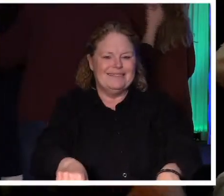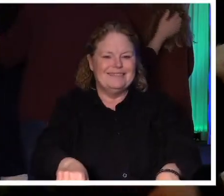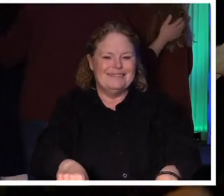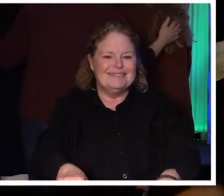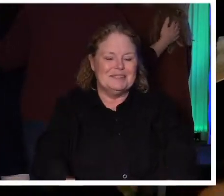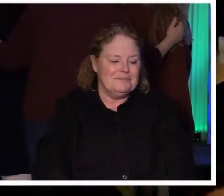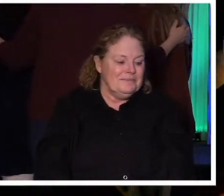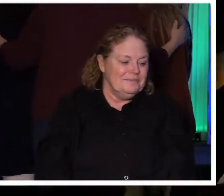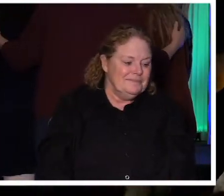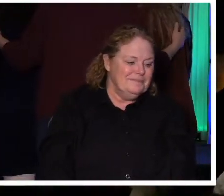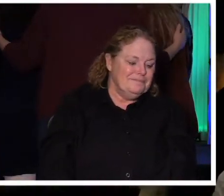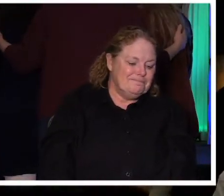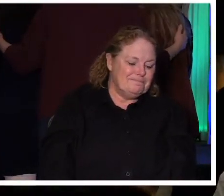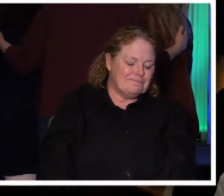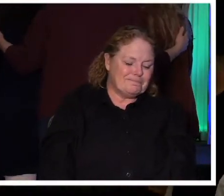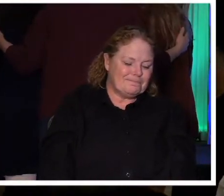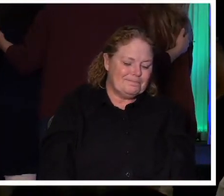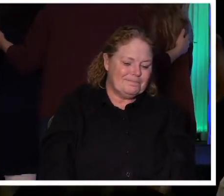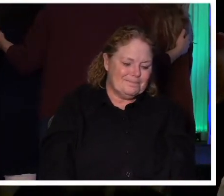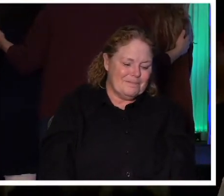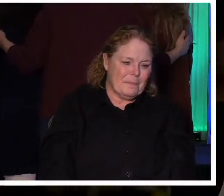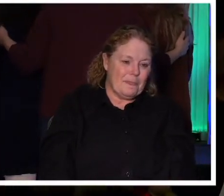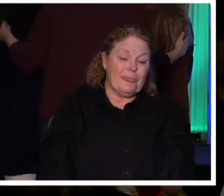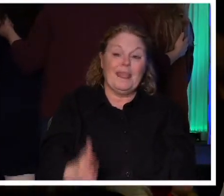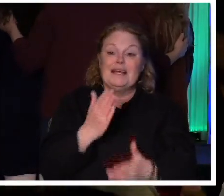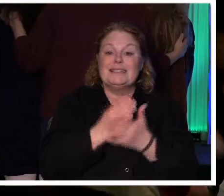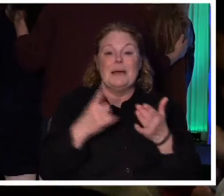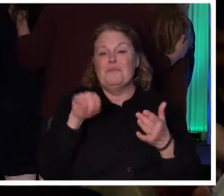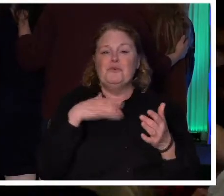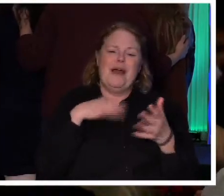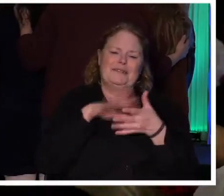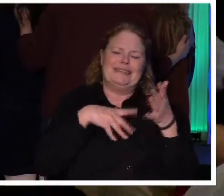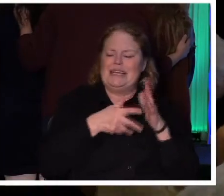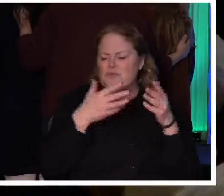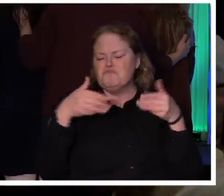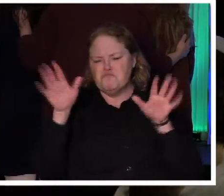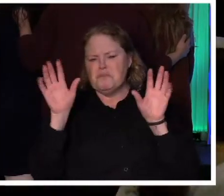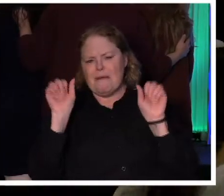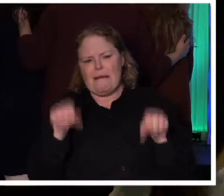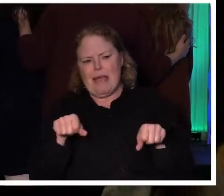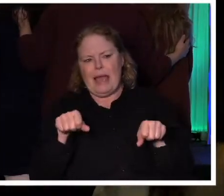this. But I know that some of you are on schedules, and if so, God bless you. Have a